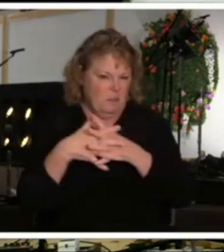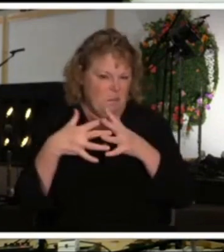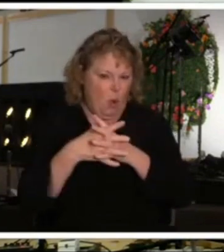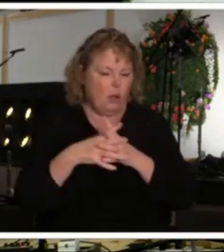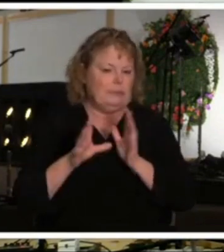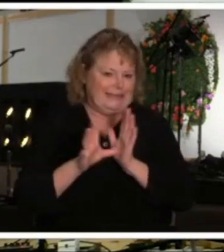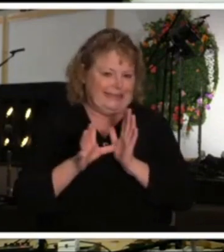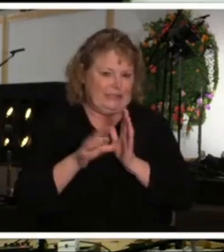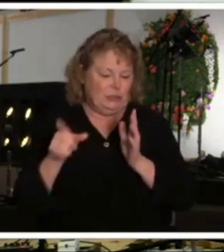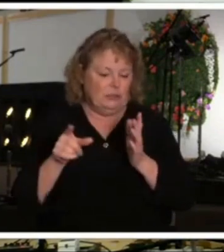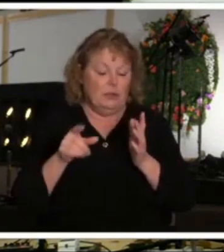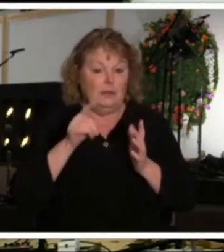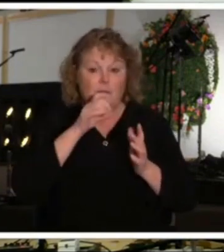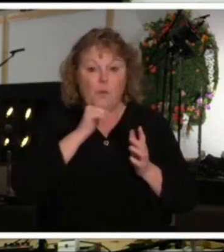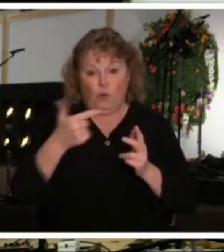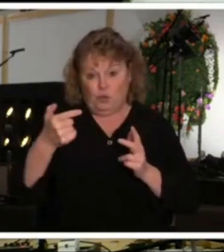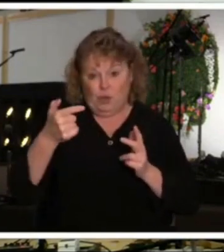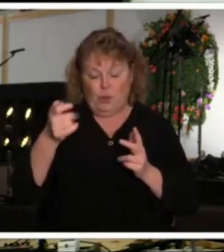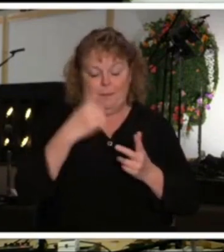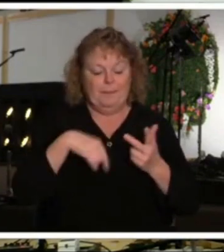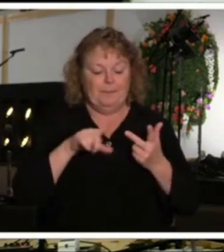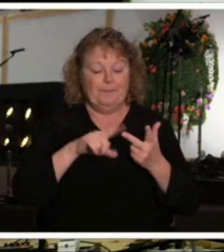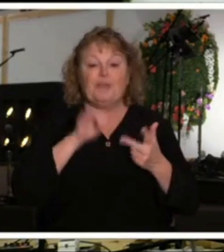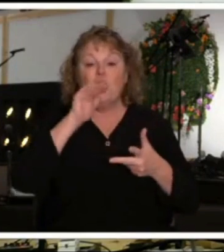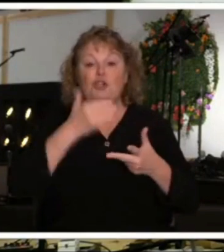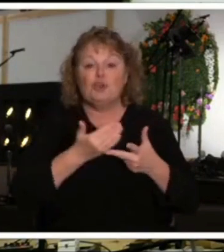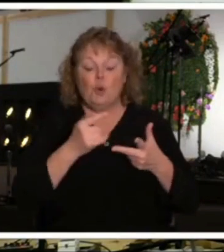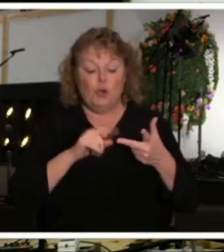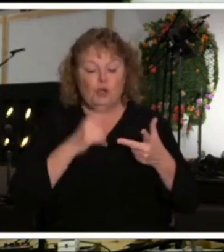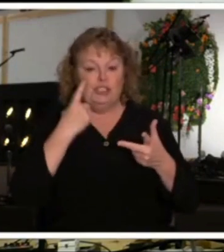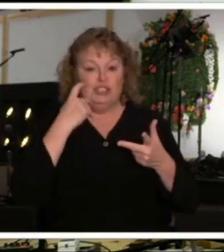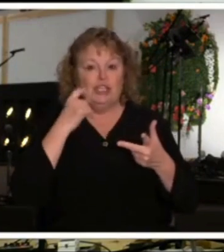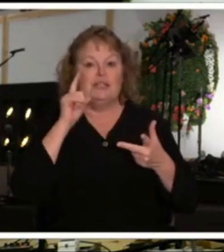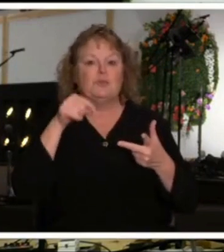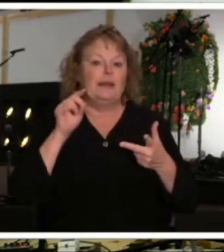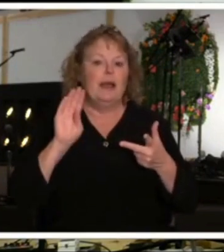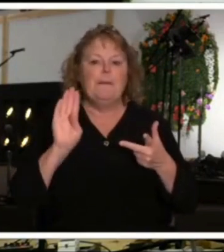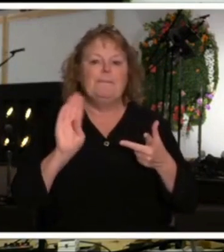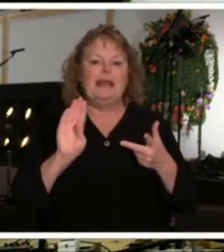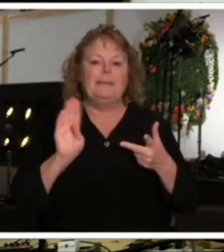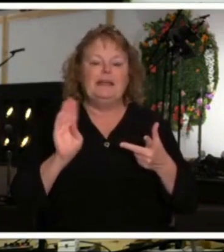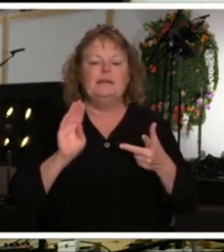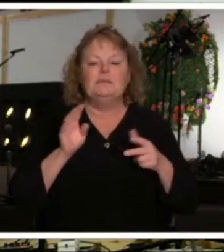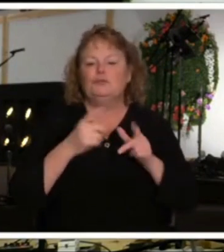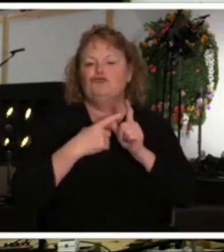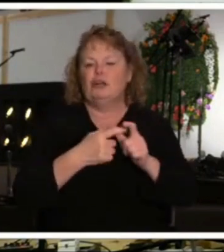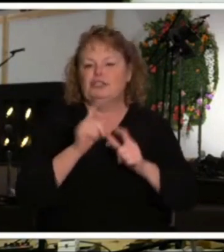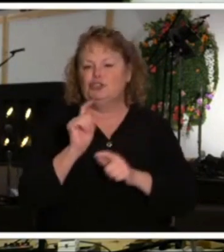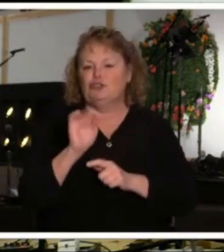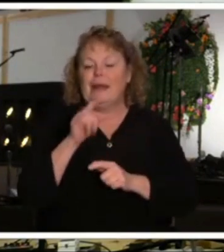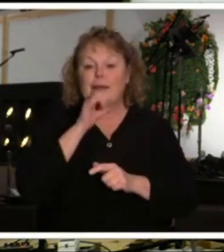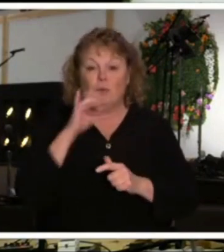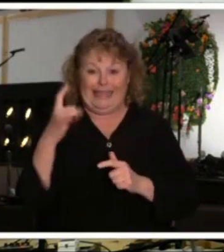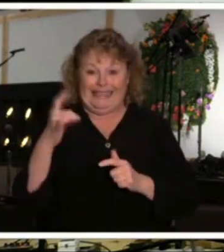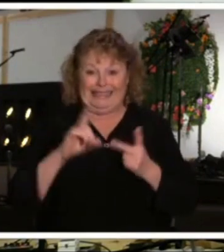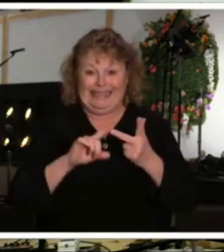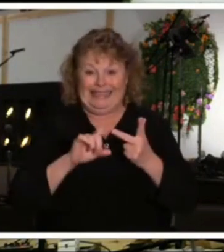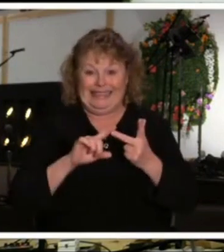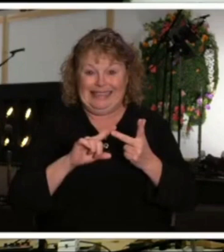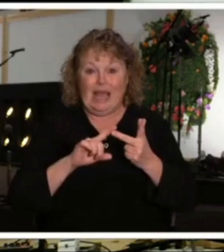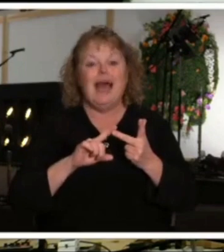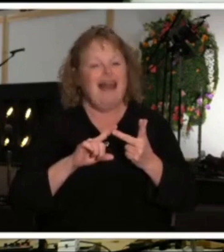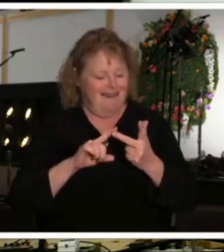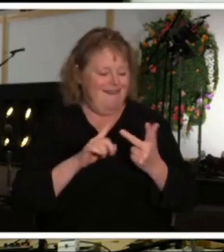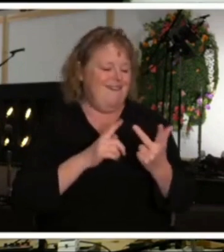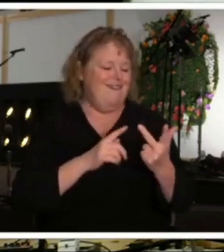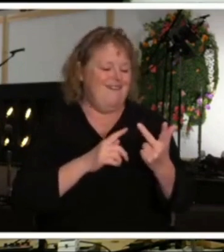senior. He's 21. We have a daughter who just went to Binghamton. She runs track there, and she's 18. And so we